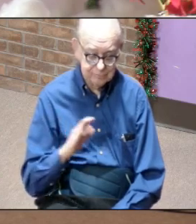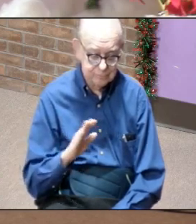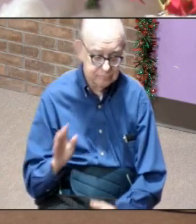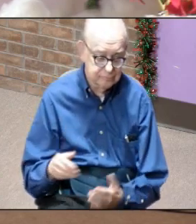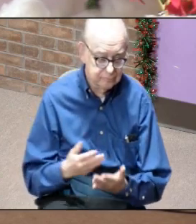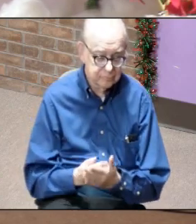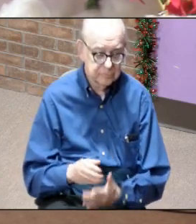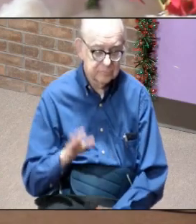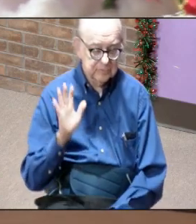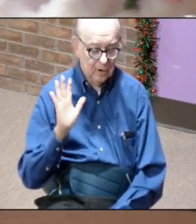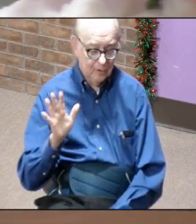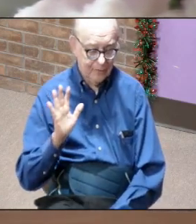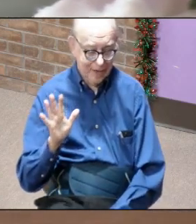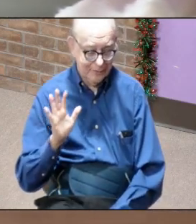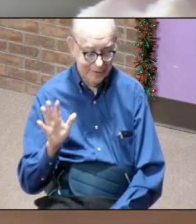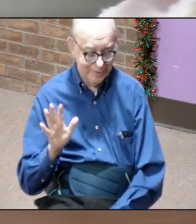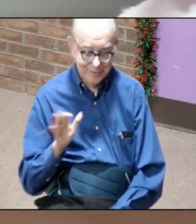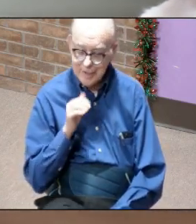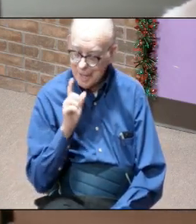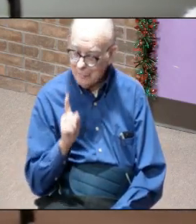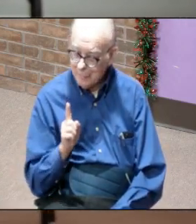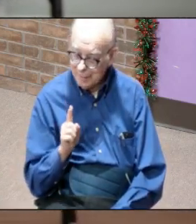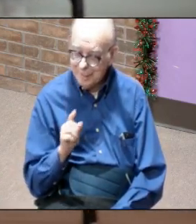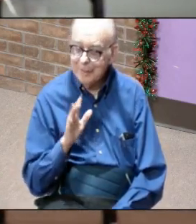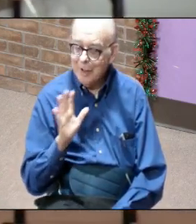With all 5 fingers, by the way.